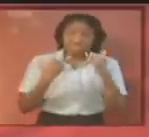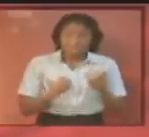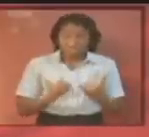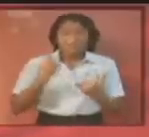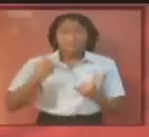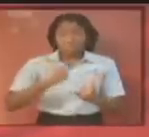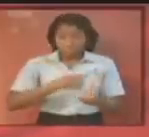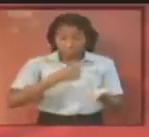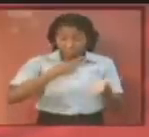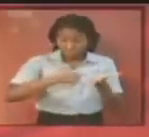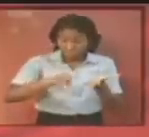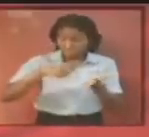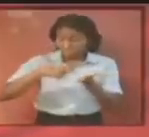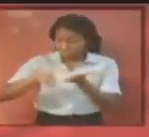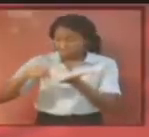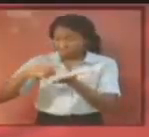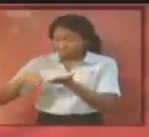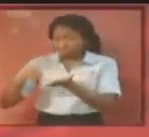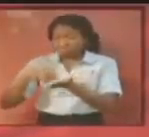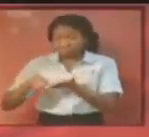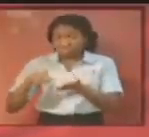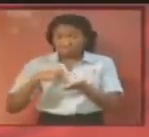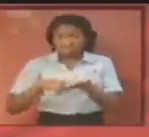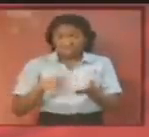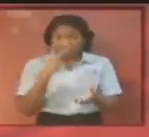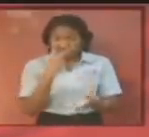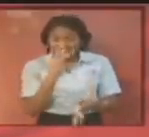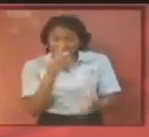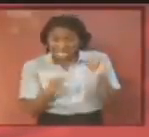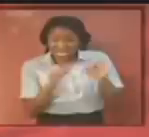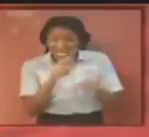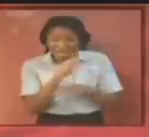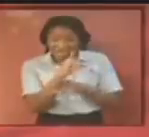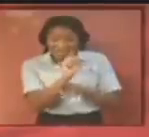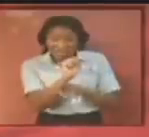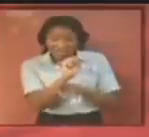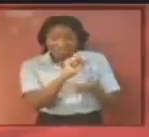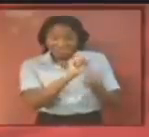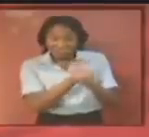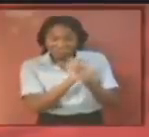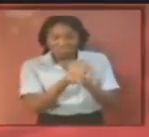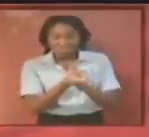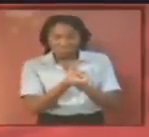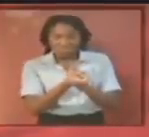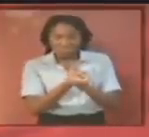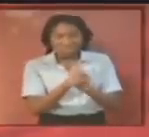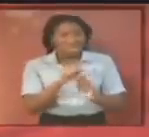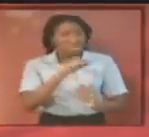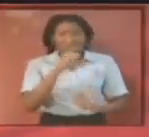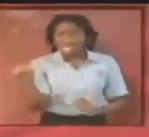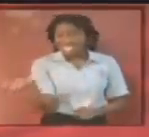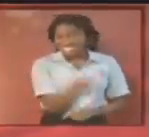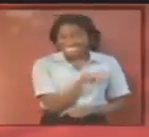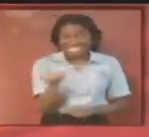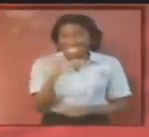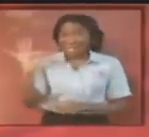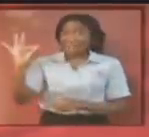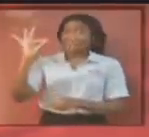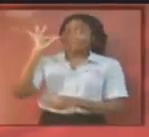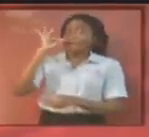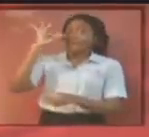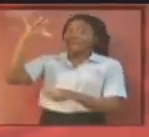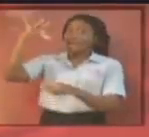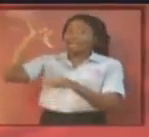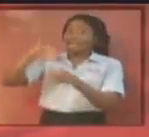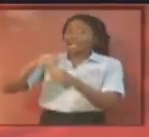sequencing is not the same as PCR testing. PCR testing is used to detect whether a particular virus is